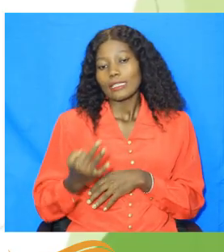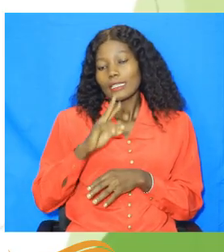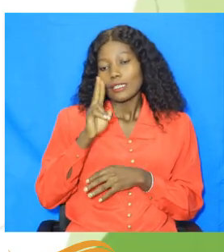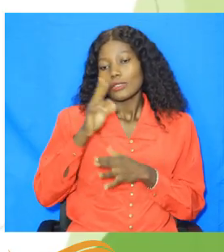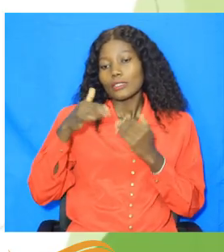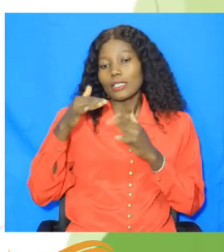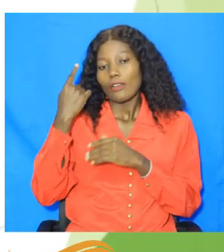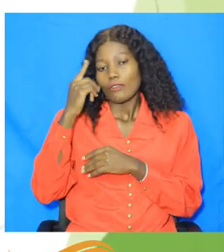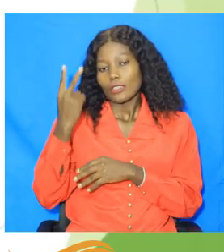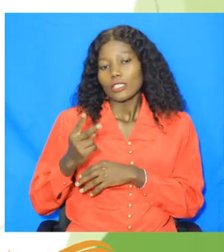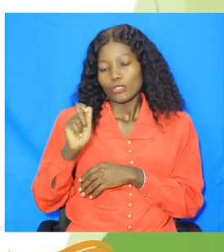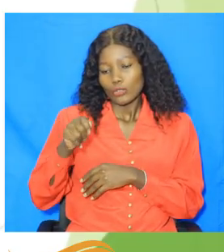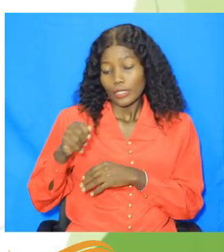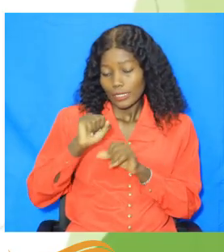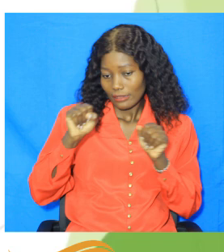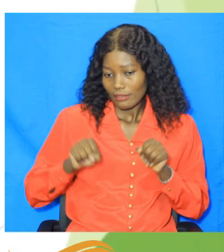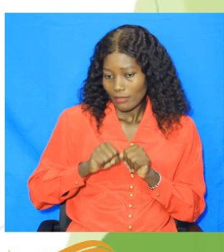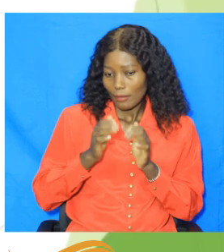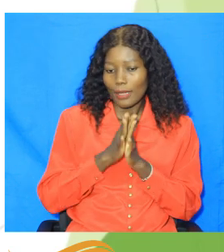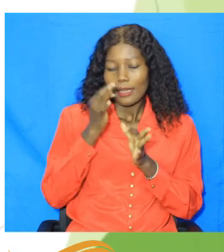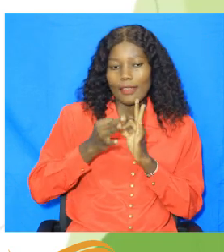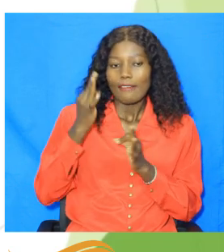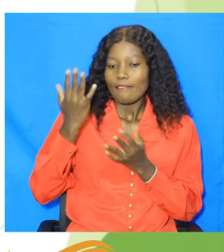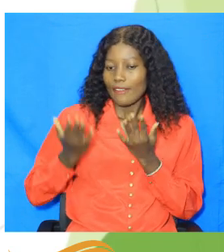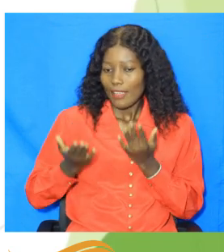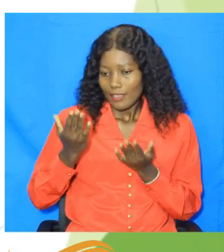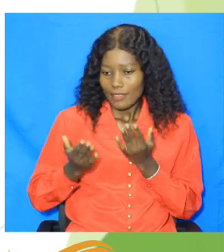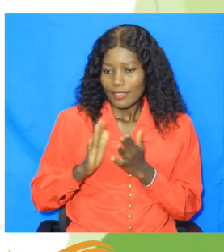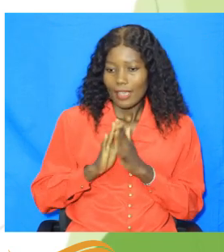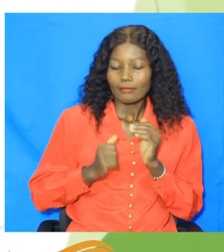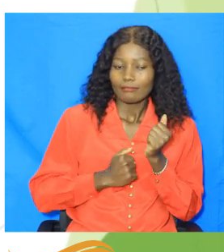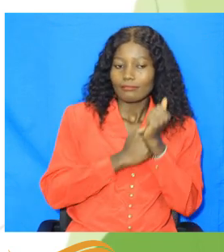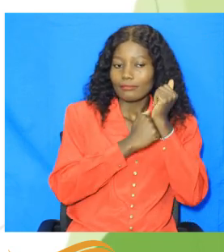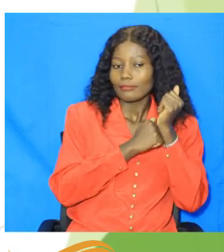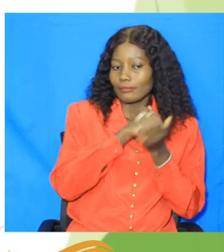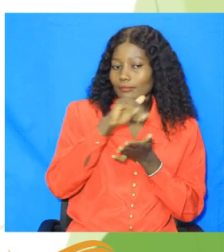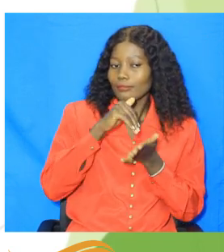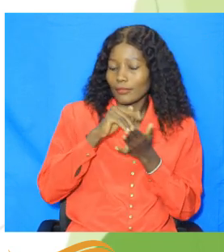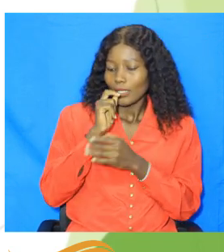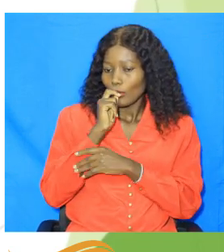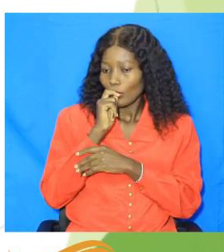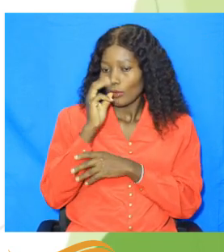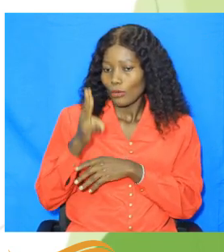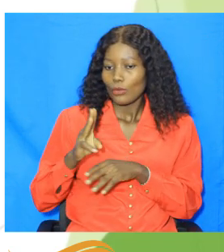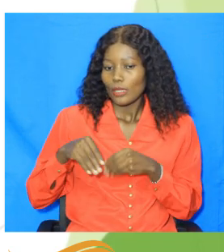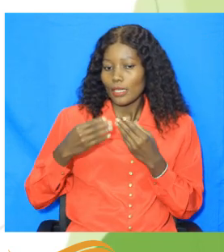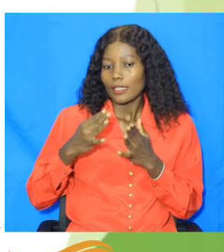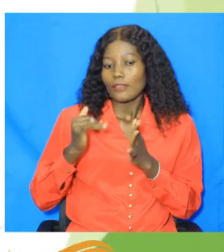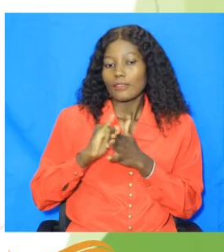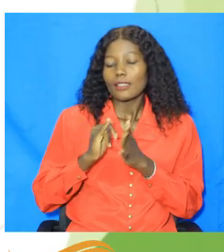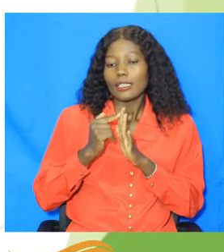that are there for the 2-judge system. And if either of the judges supports the center referee, then the center referee will award that